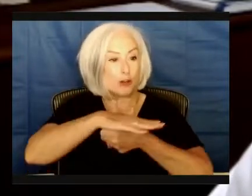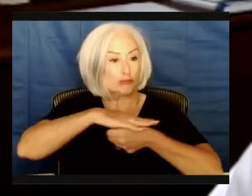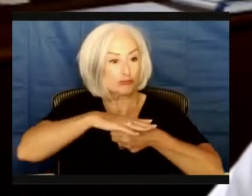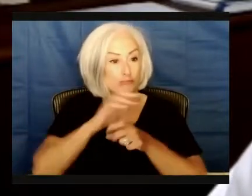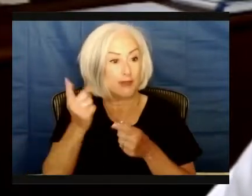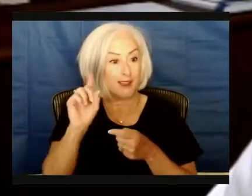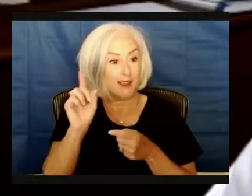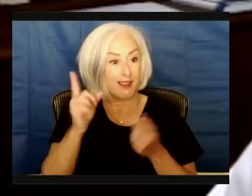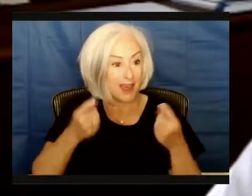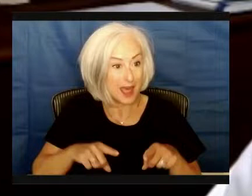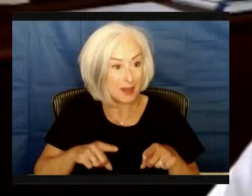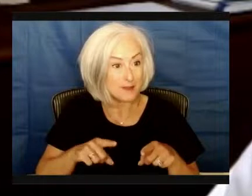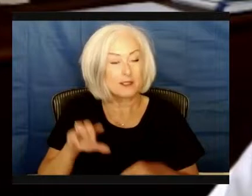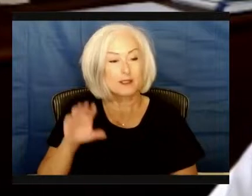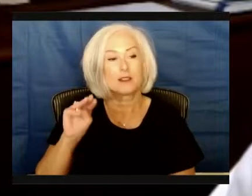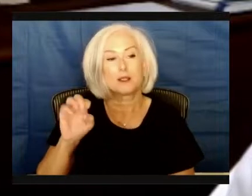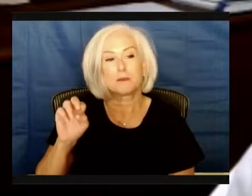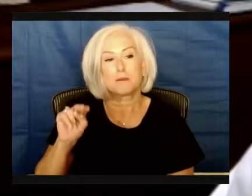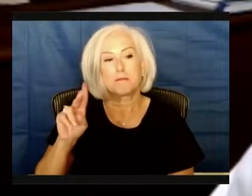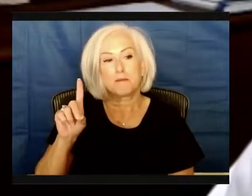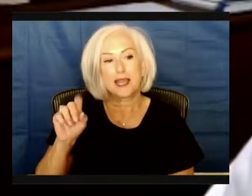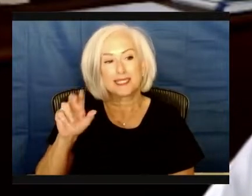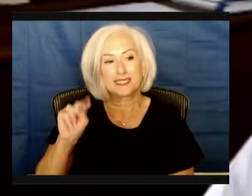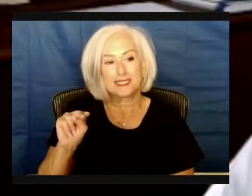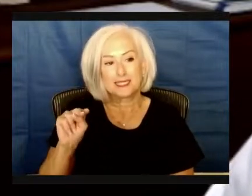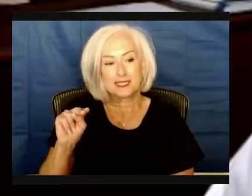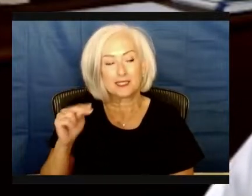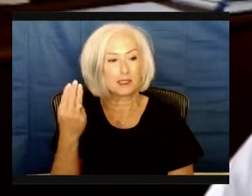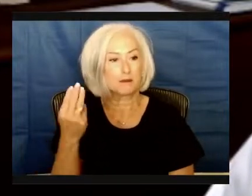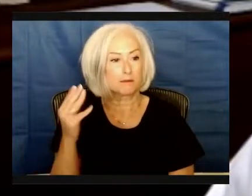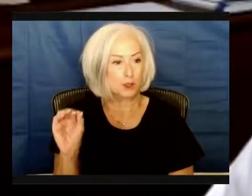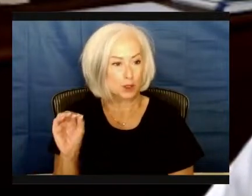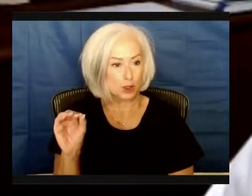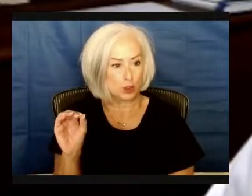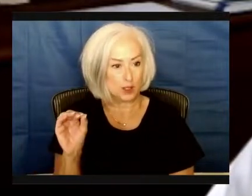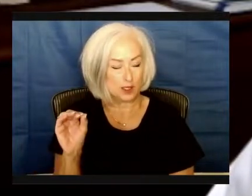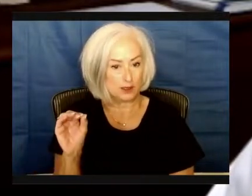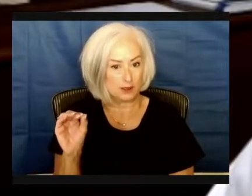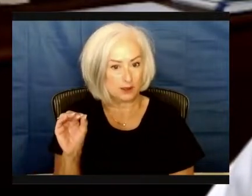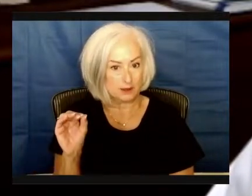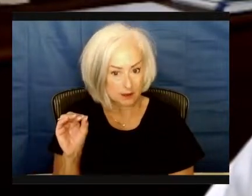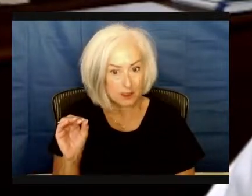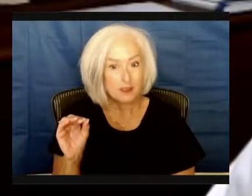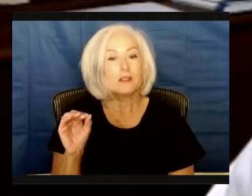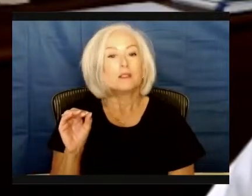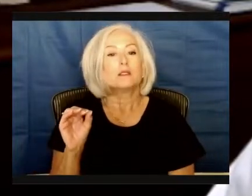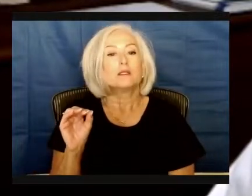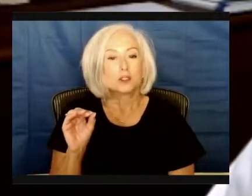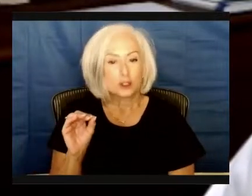Missouri. And so we focused on being able to roster